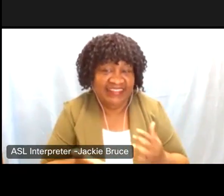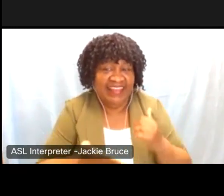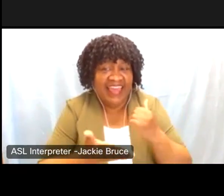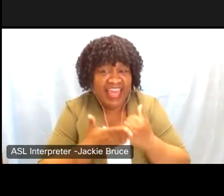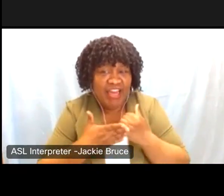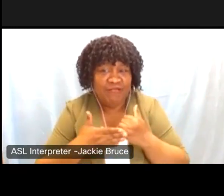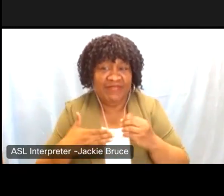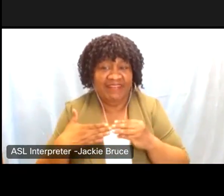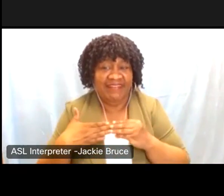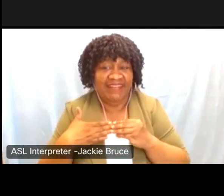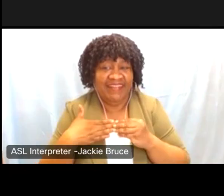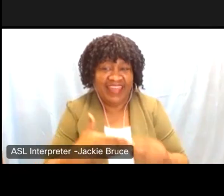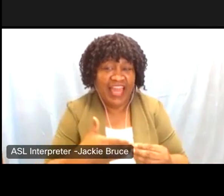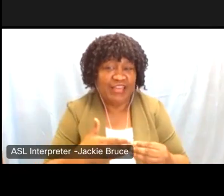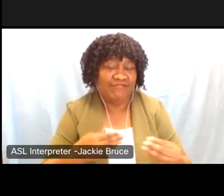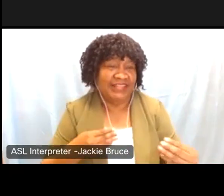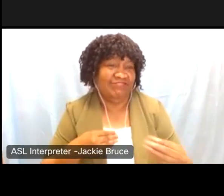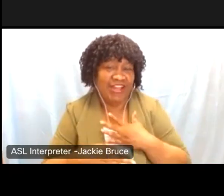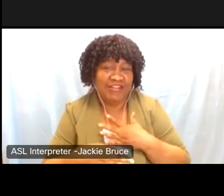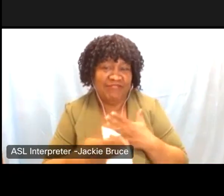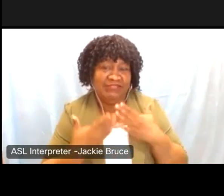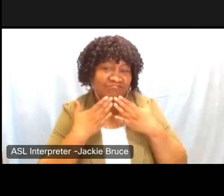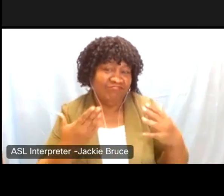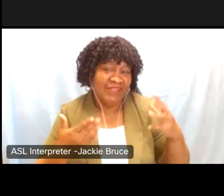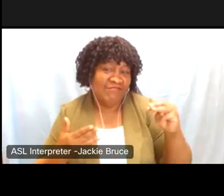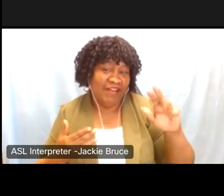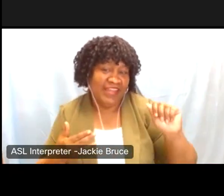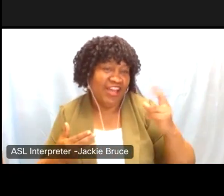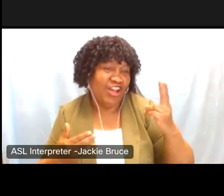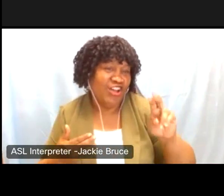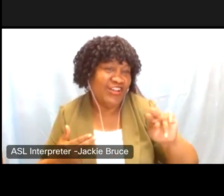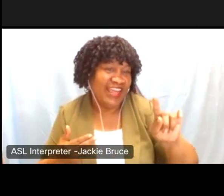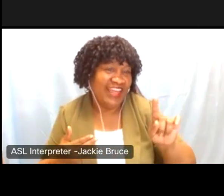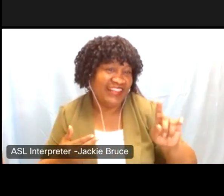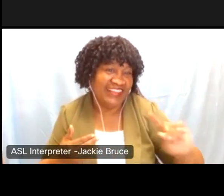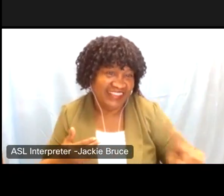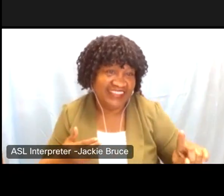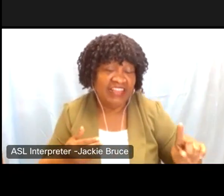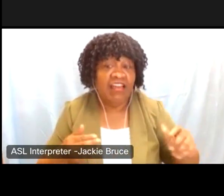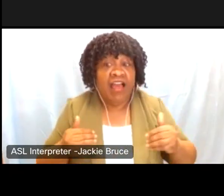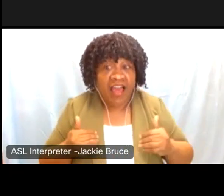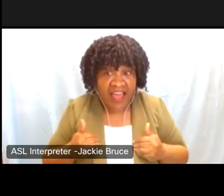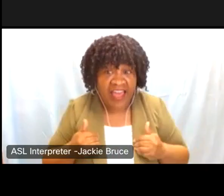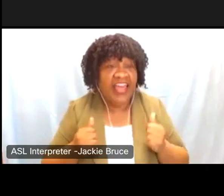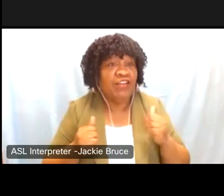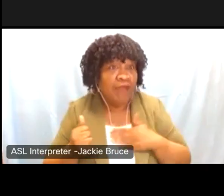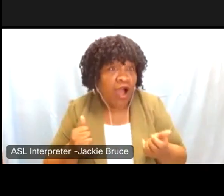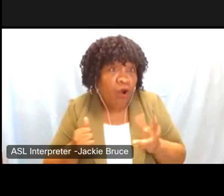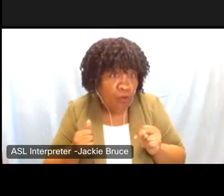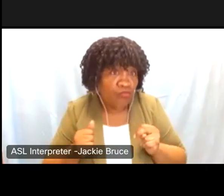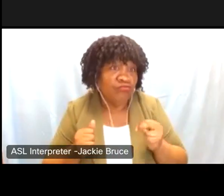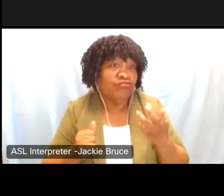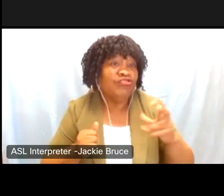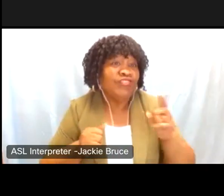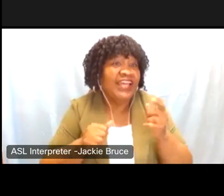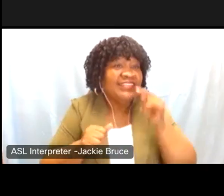me, guide me, inspire me. because I had grandchildren at home attending school, and a